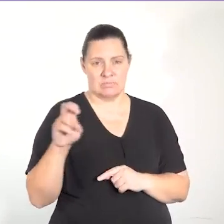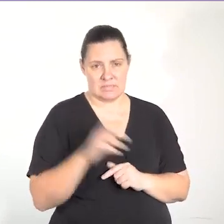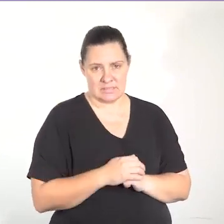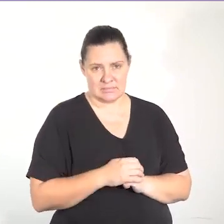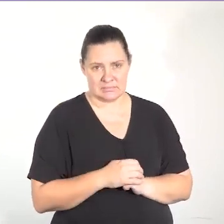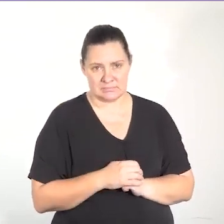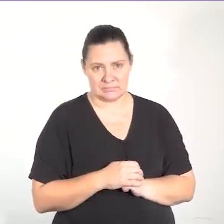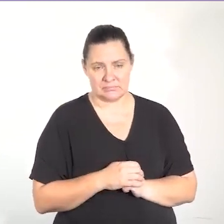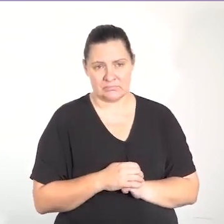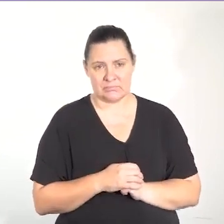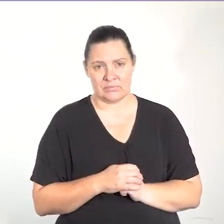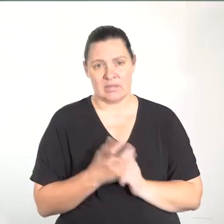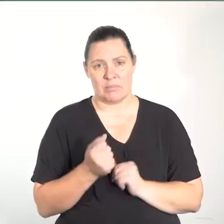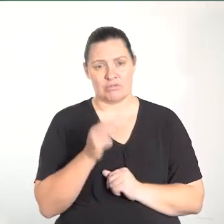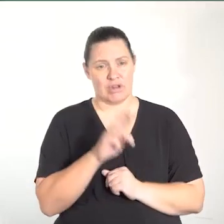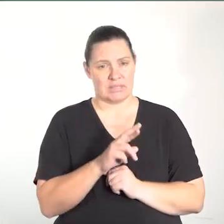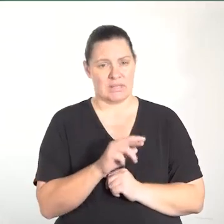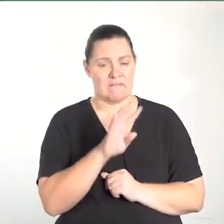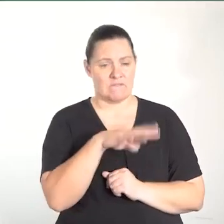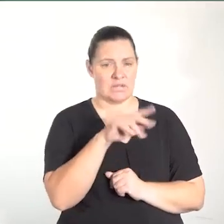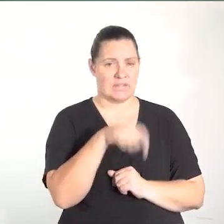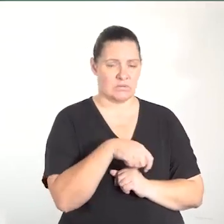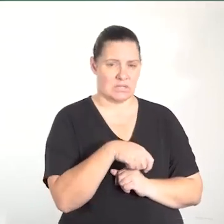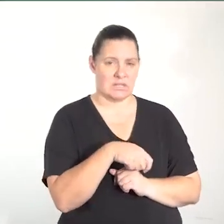their trip? So remember how much they had in rands?